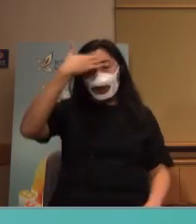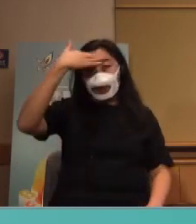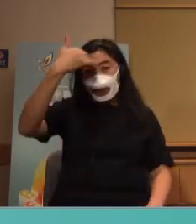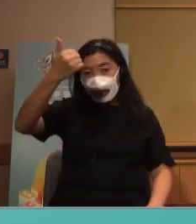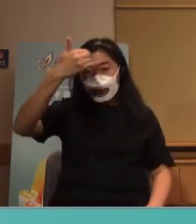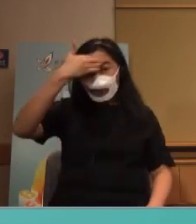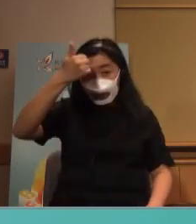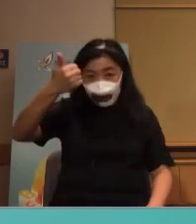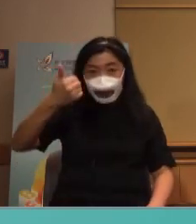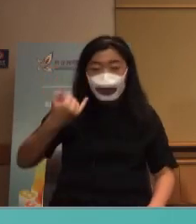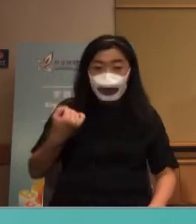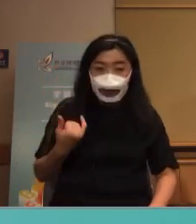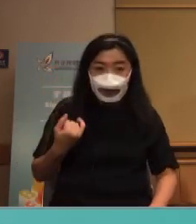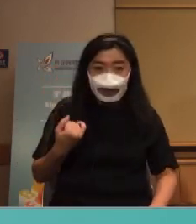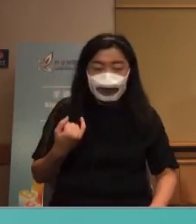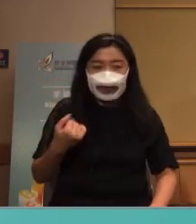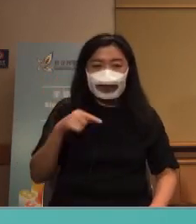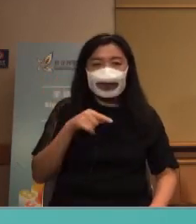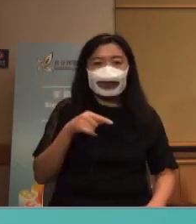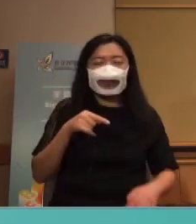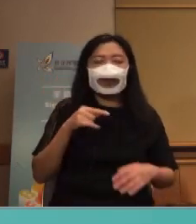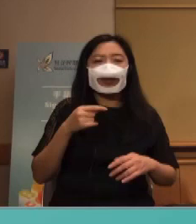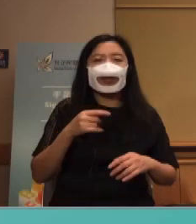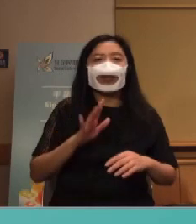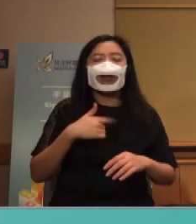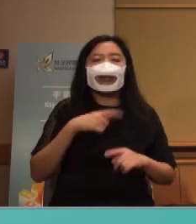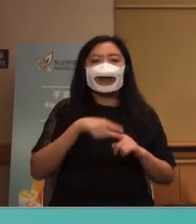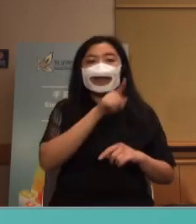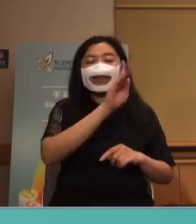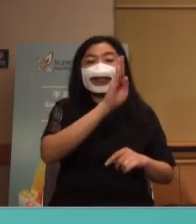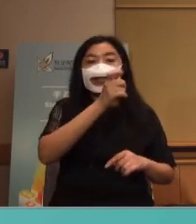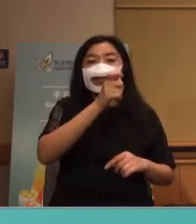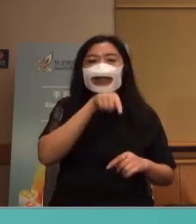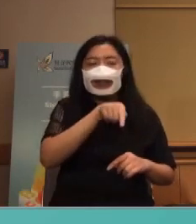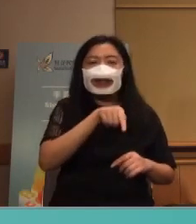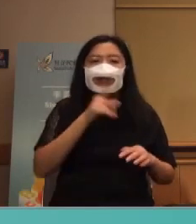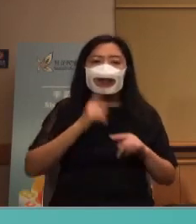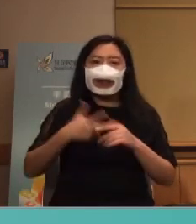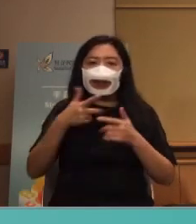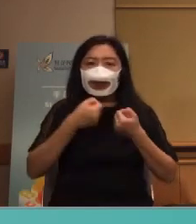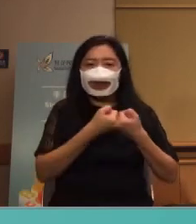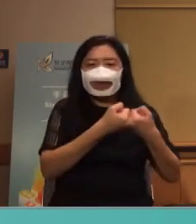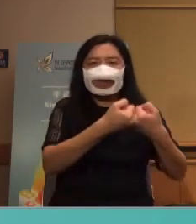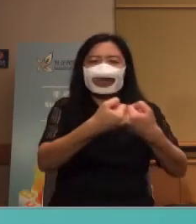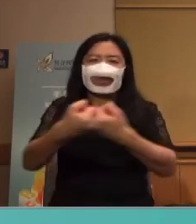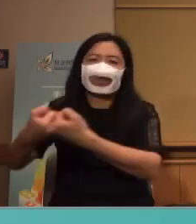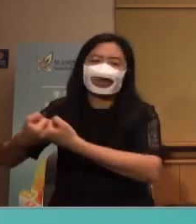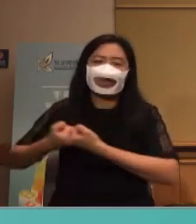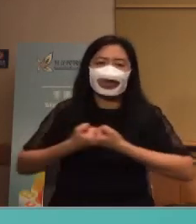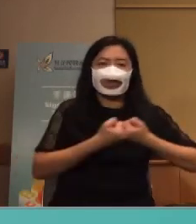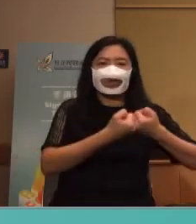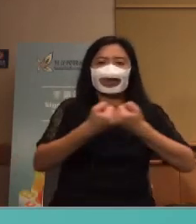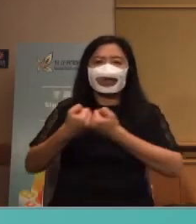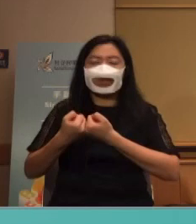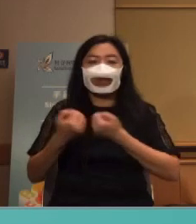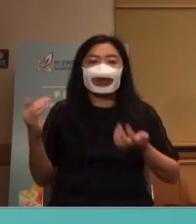PvP market, right? It's very, very competitive, and whoever is able to survive this long to date, people on the stage, right, has done very, very